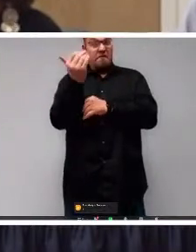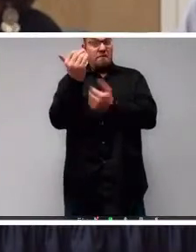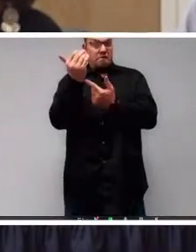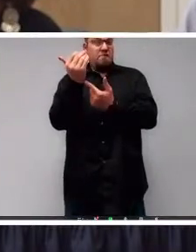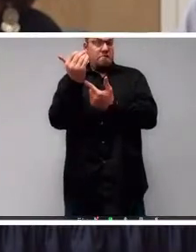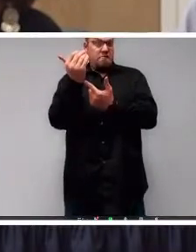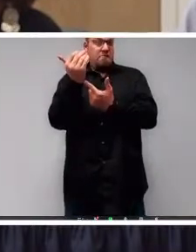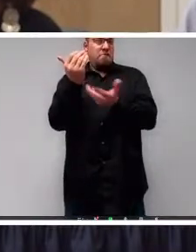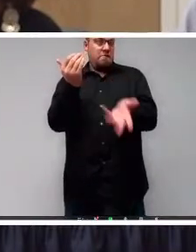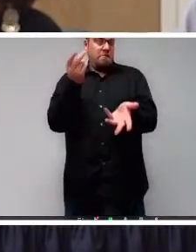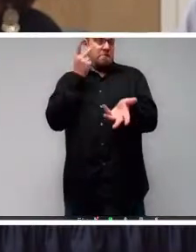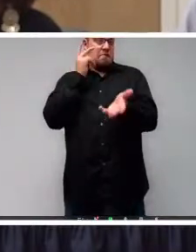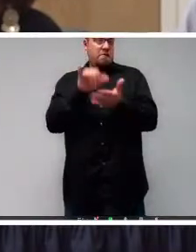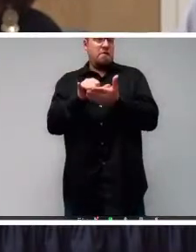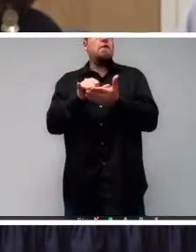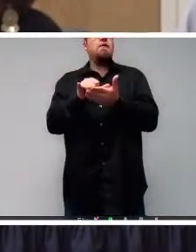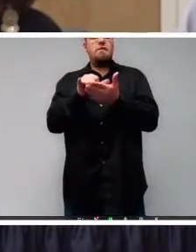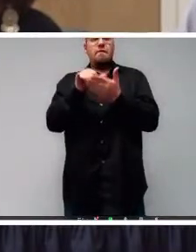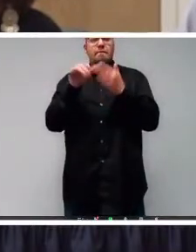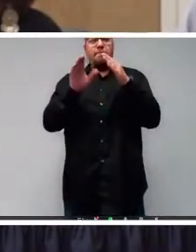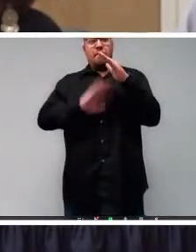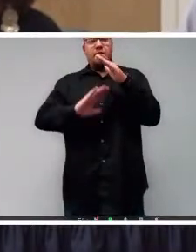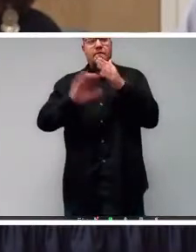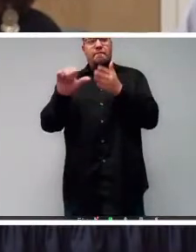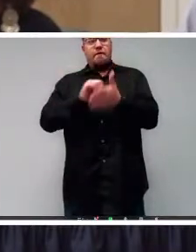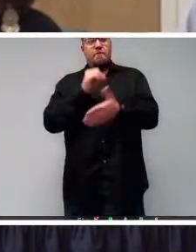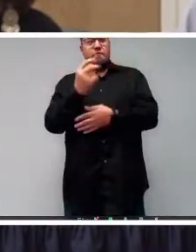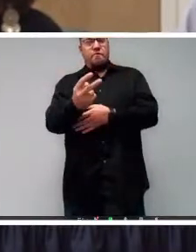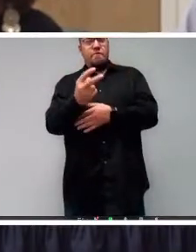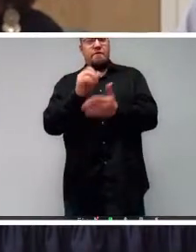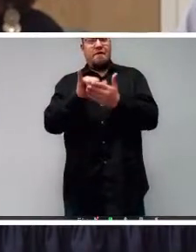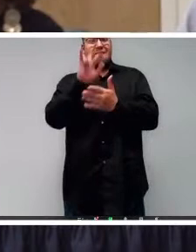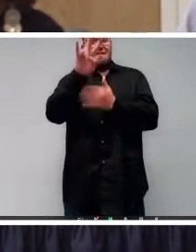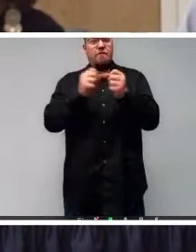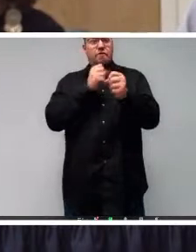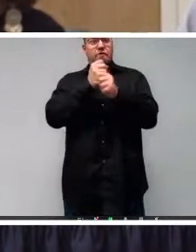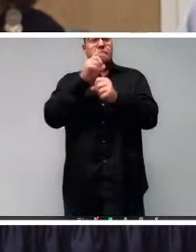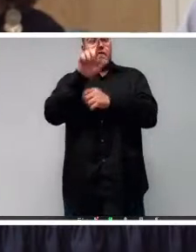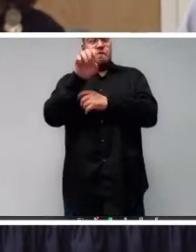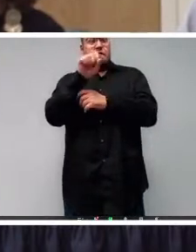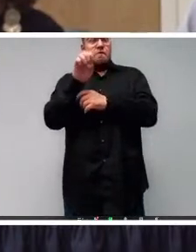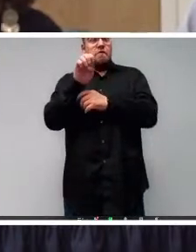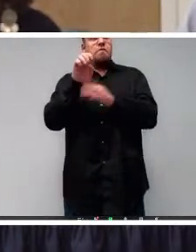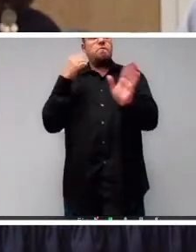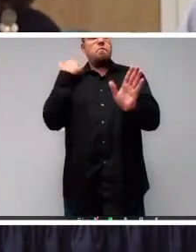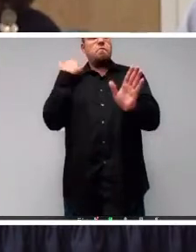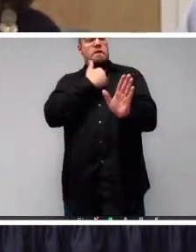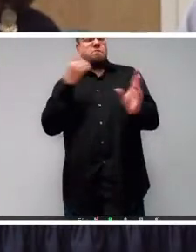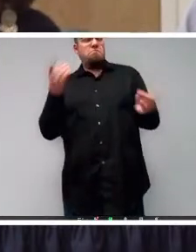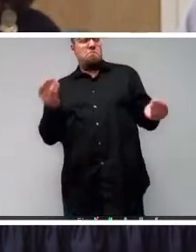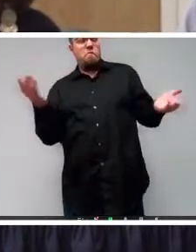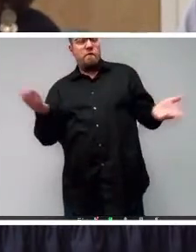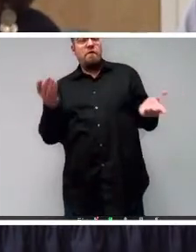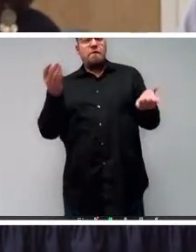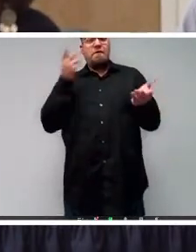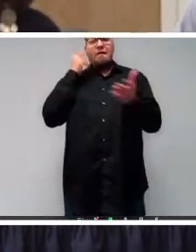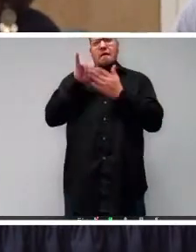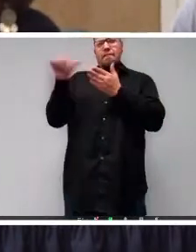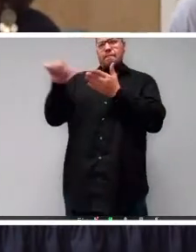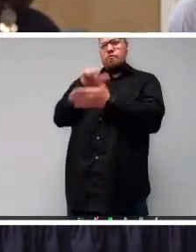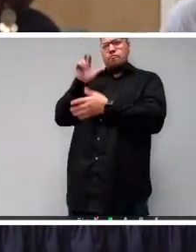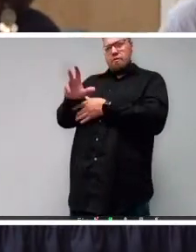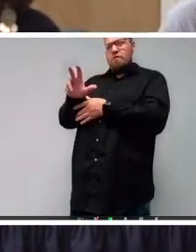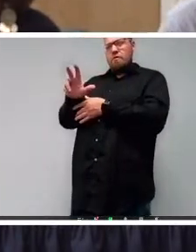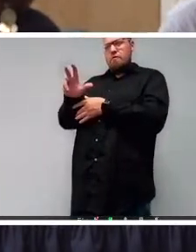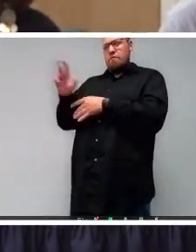that that's near the bottom of page 2. It was a 7-year lease agreement. And essentially what we did, and you'll see this on page 3, you